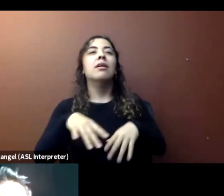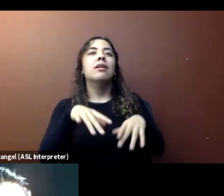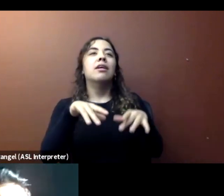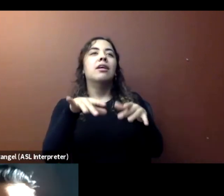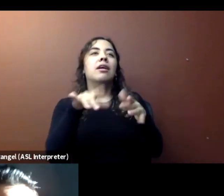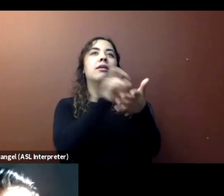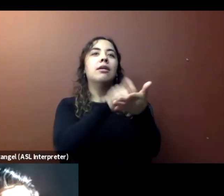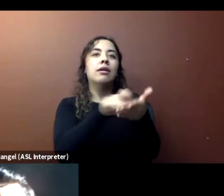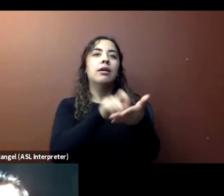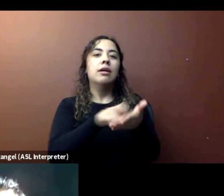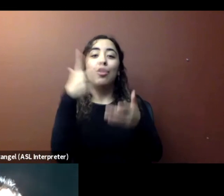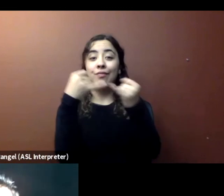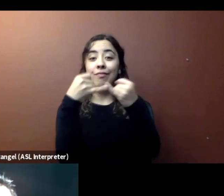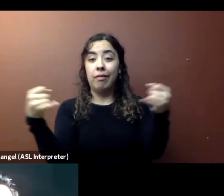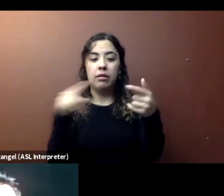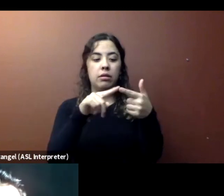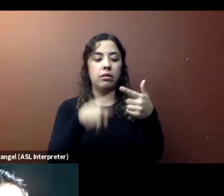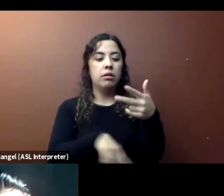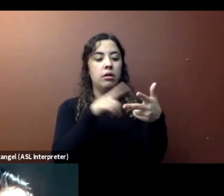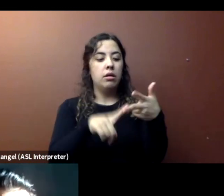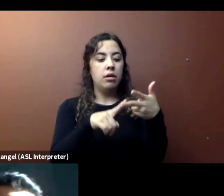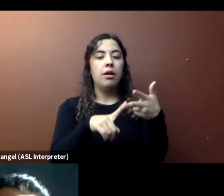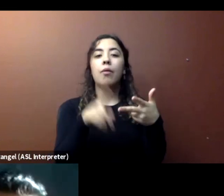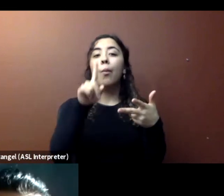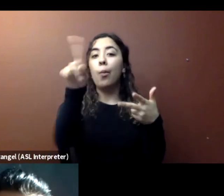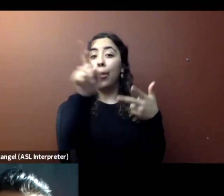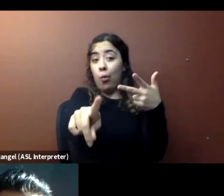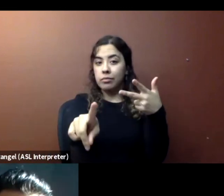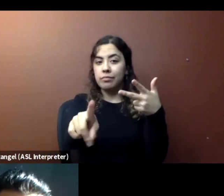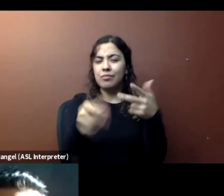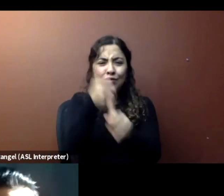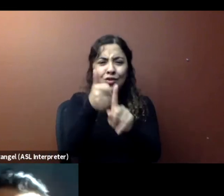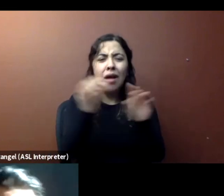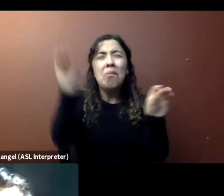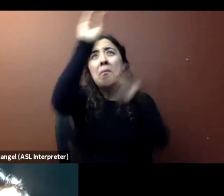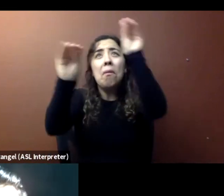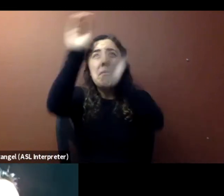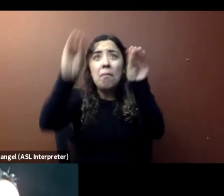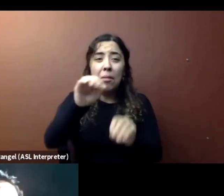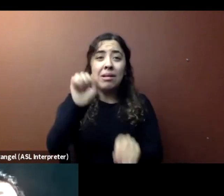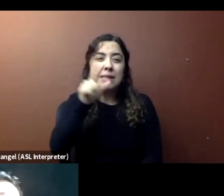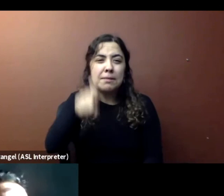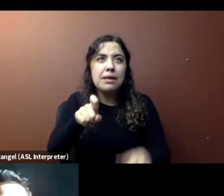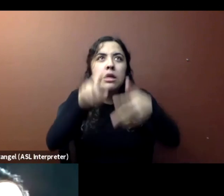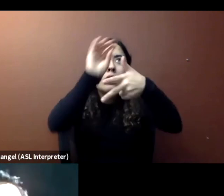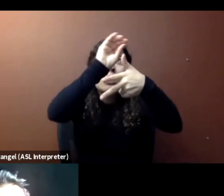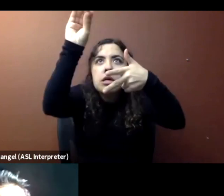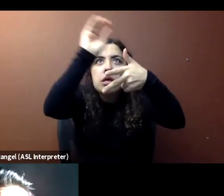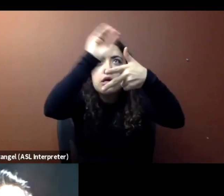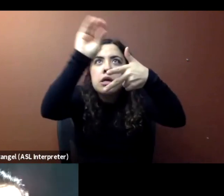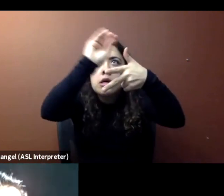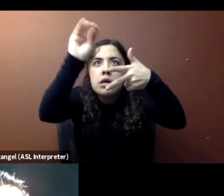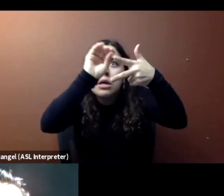however way you can arrange it, you can edit it. It doesn't have to be like, this is the line that I wrote, so this is the line in the poem. Feel free to